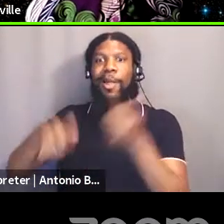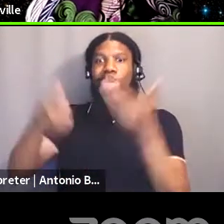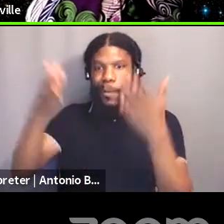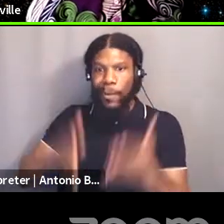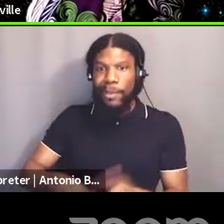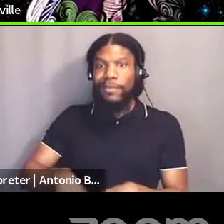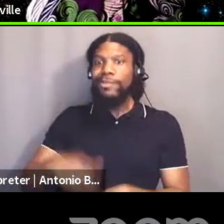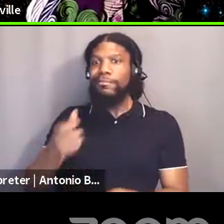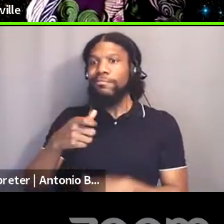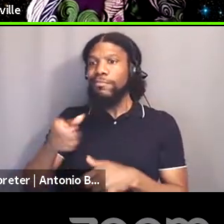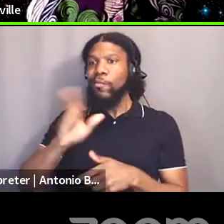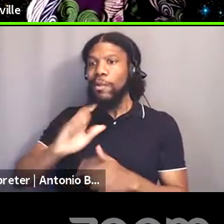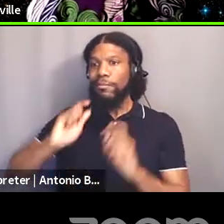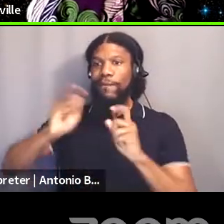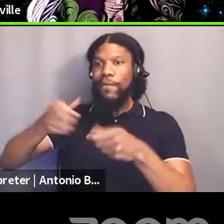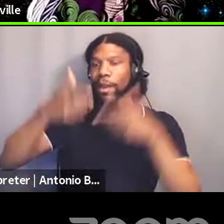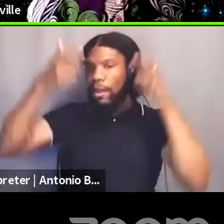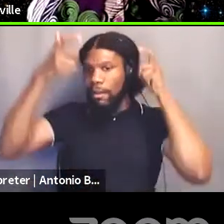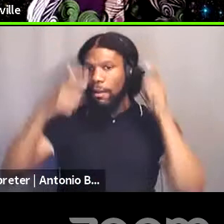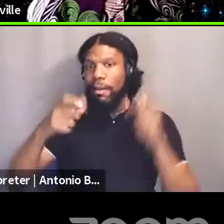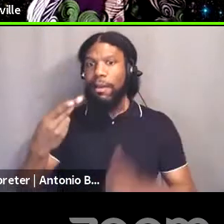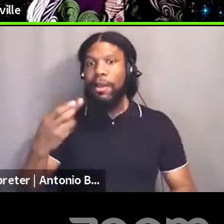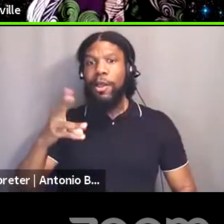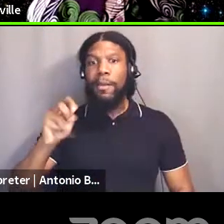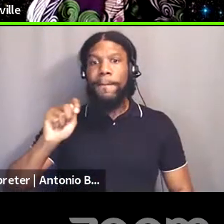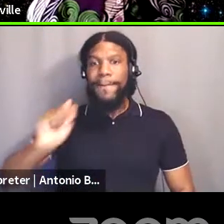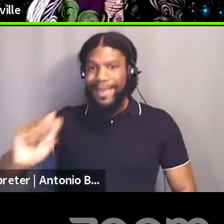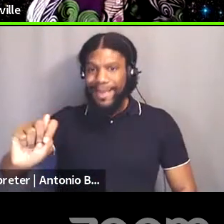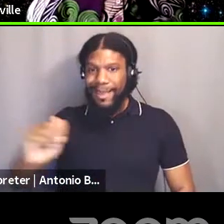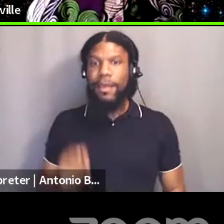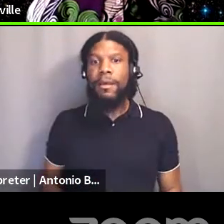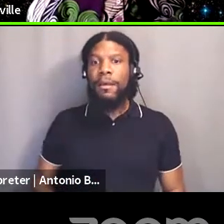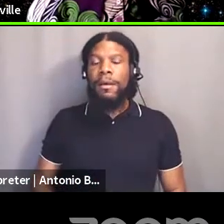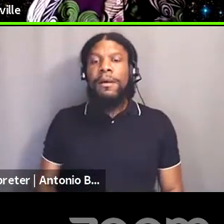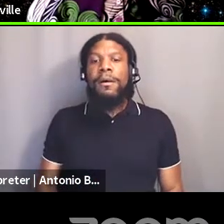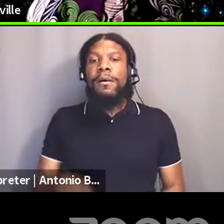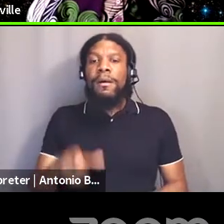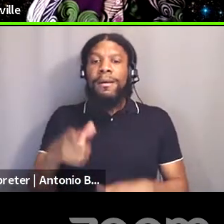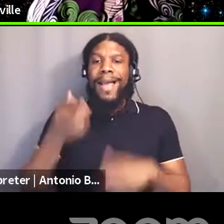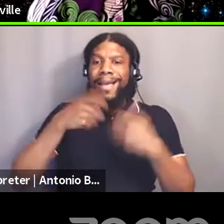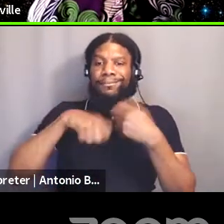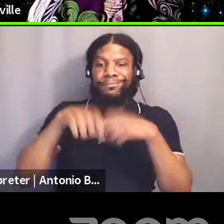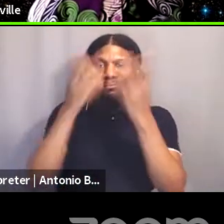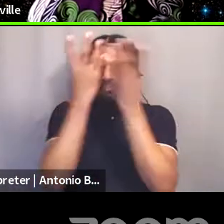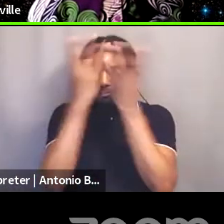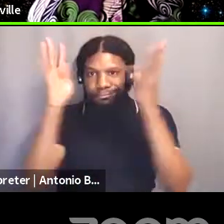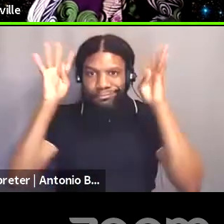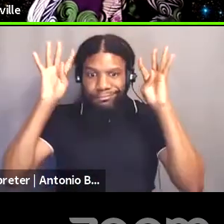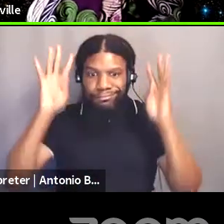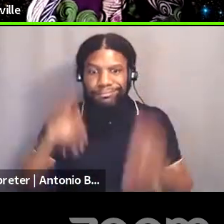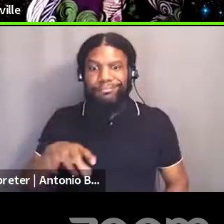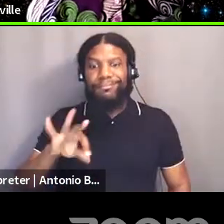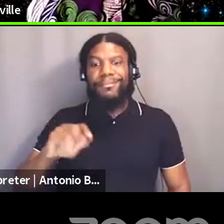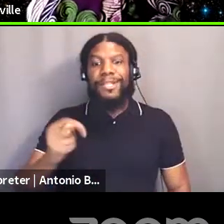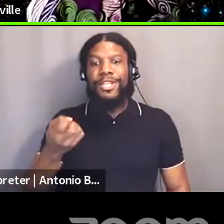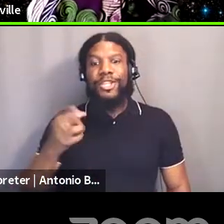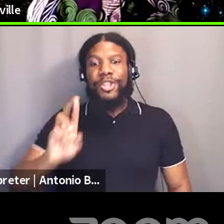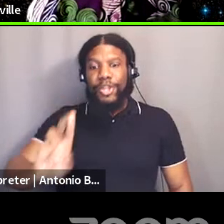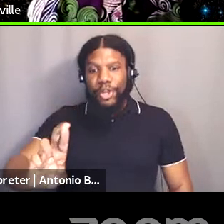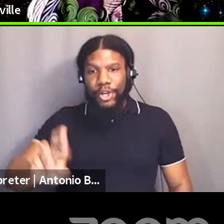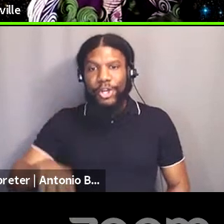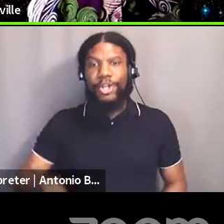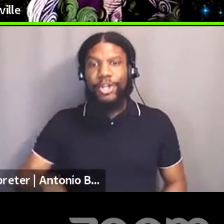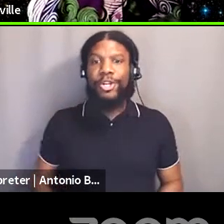of Minerva, the goddess of war, and then some eagle feathers on there with a reference to an Indian princess. And